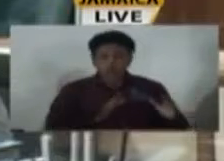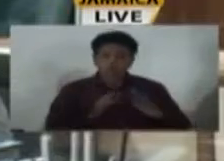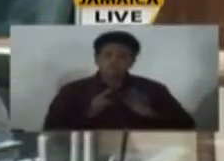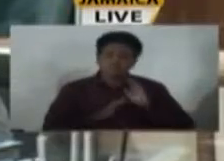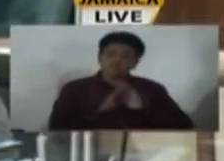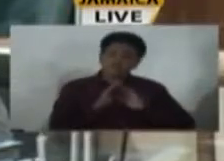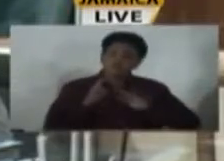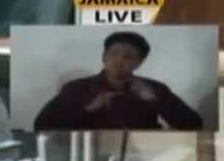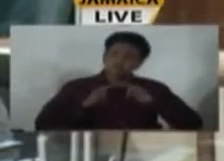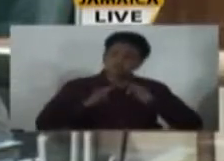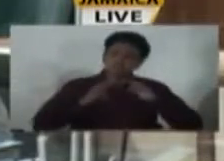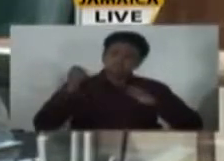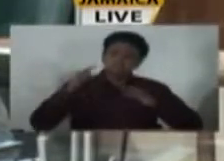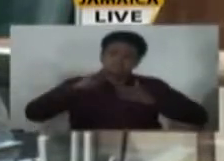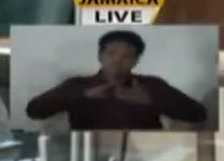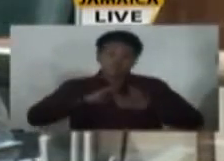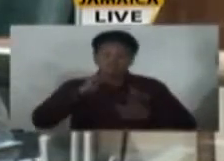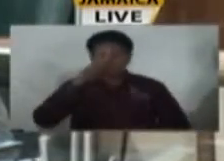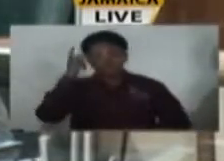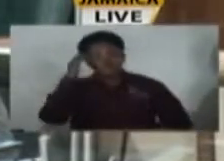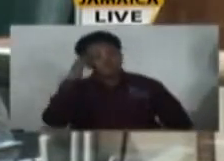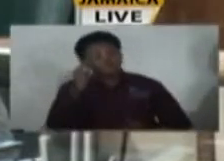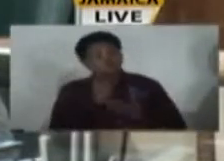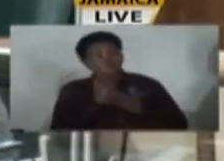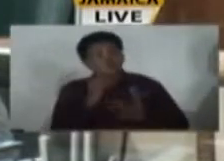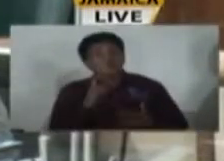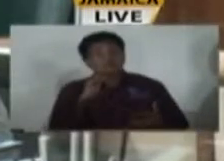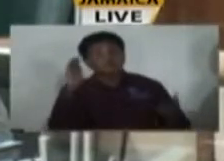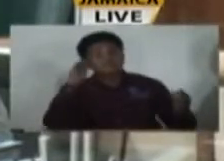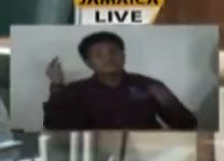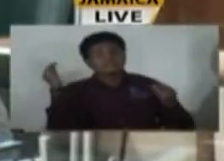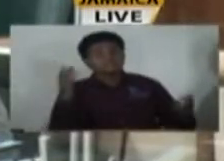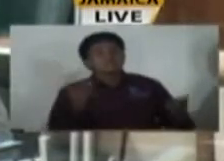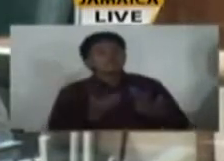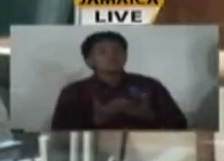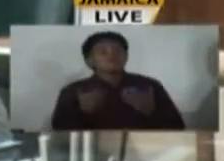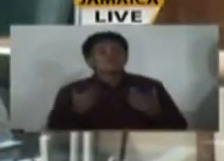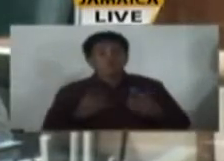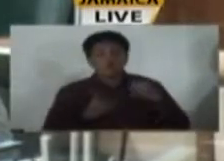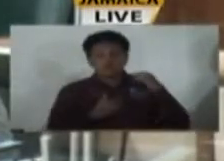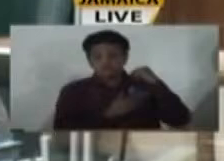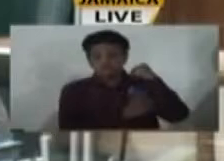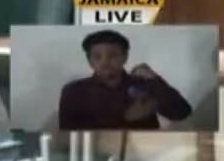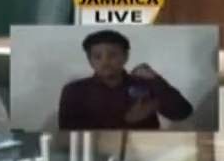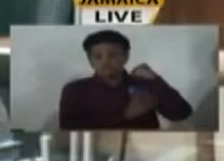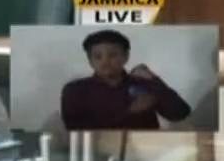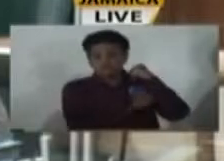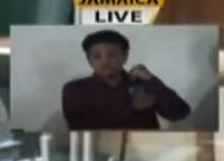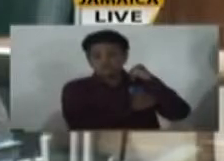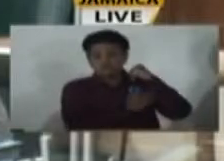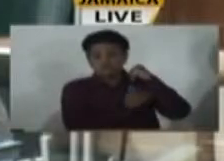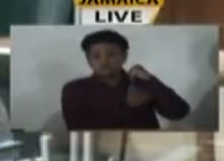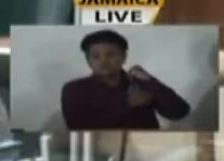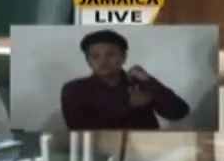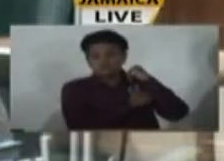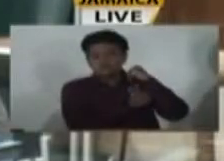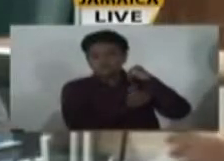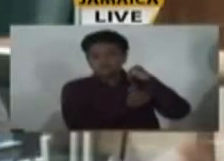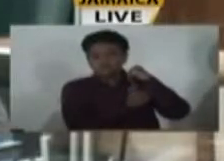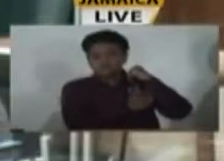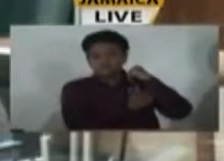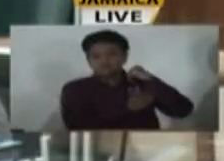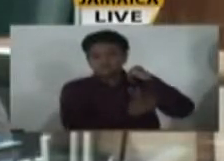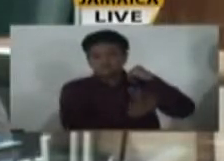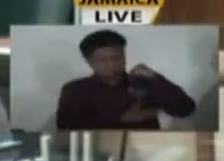Prime Minister Holness mentioned before, not this budget, but in a previous speech, the Montego